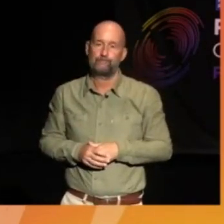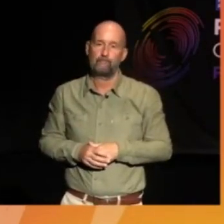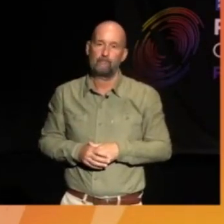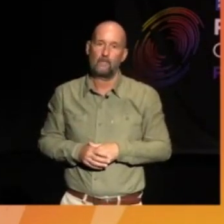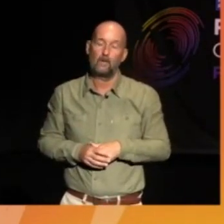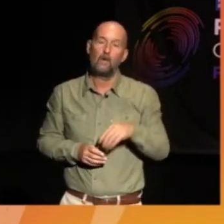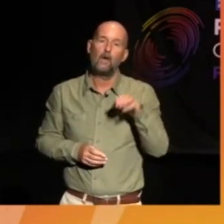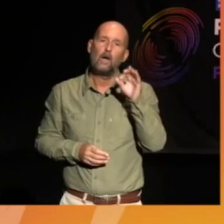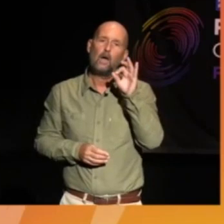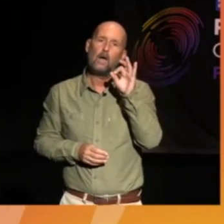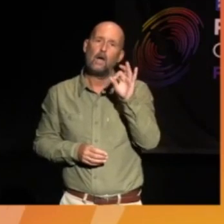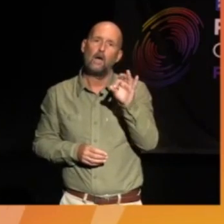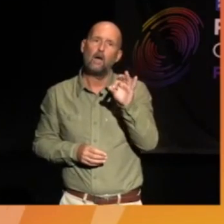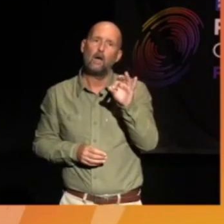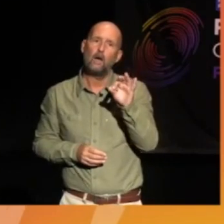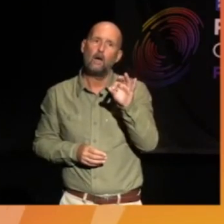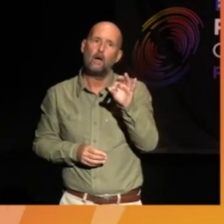there